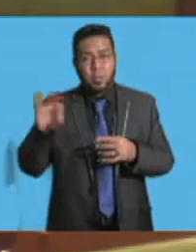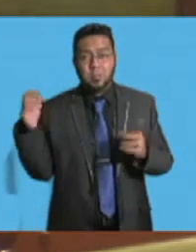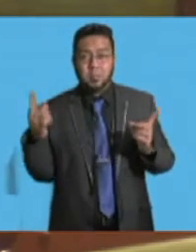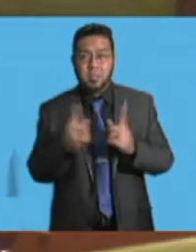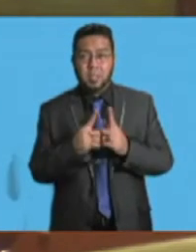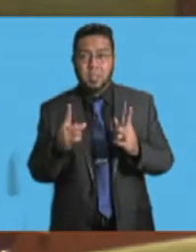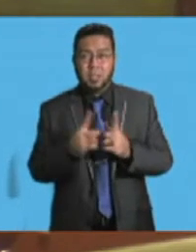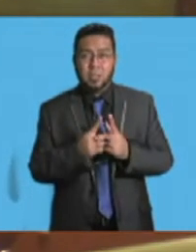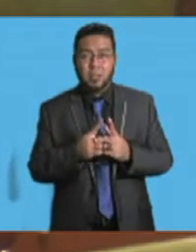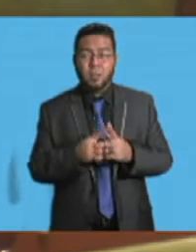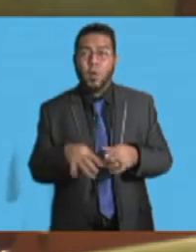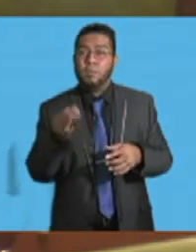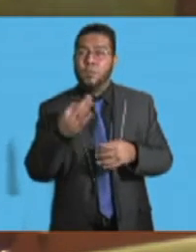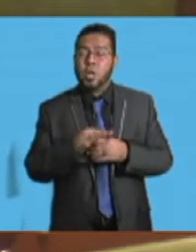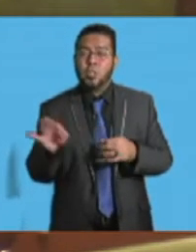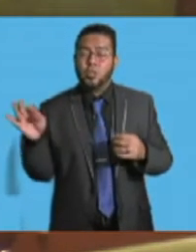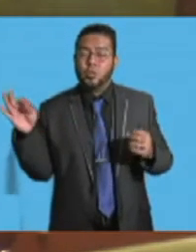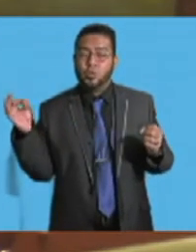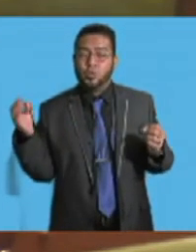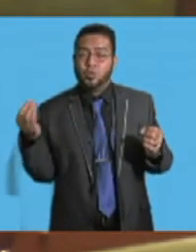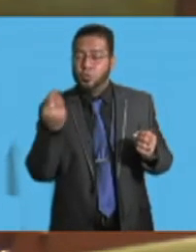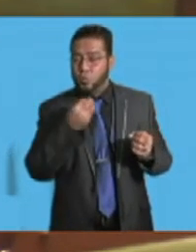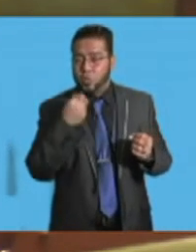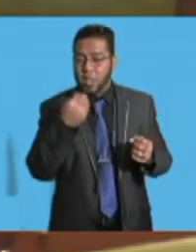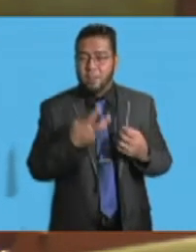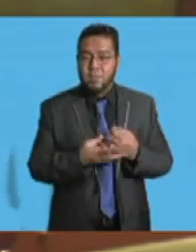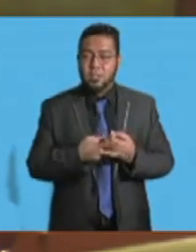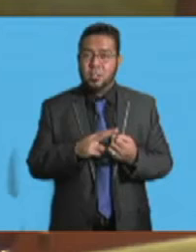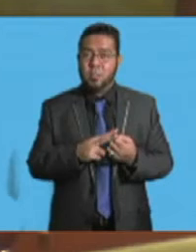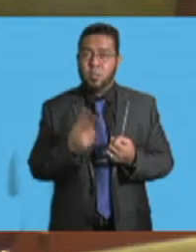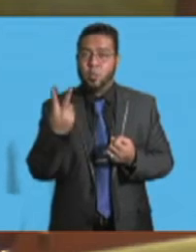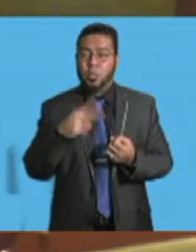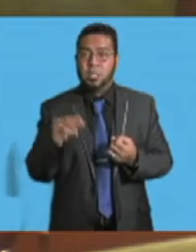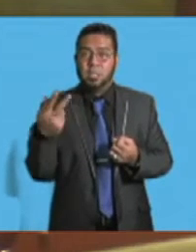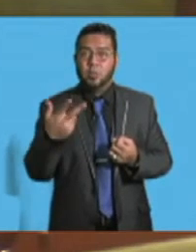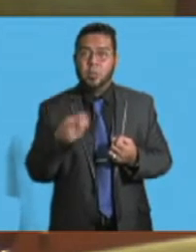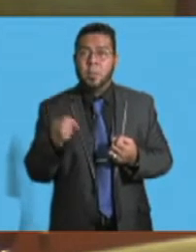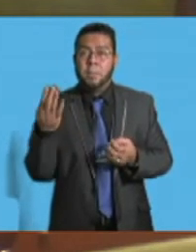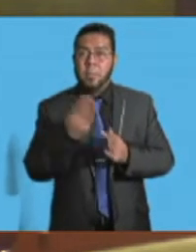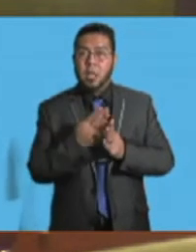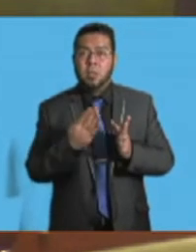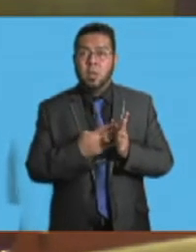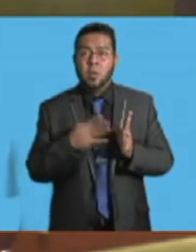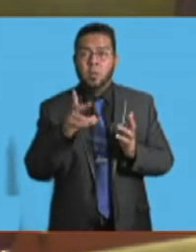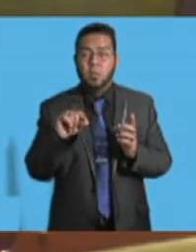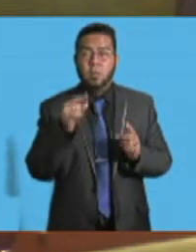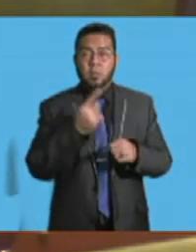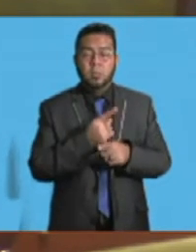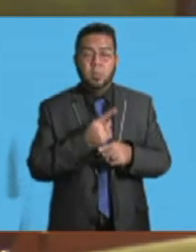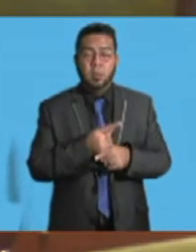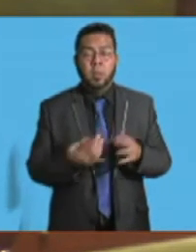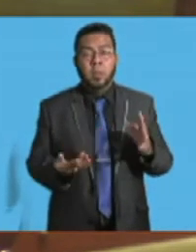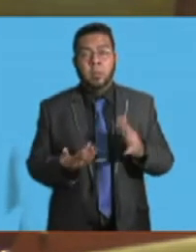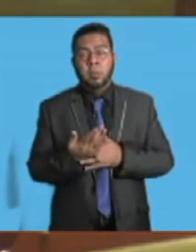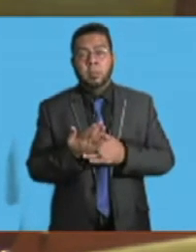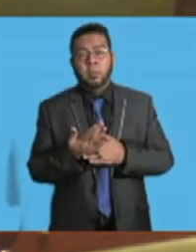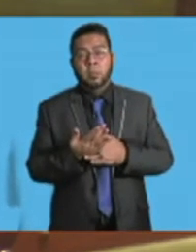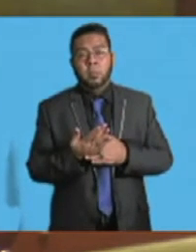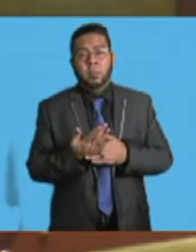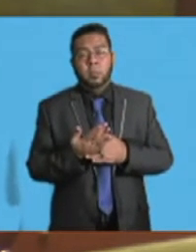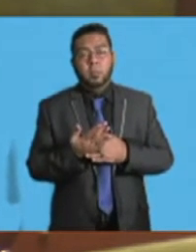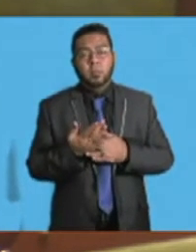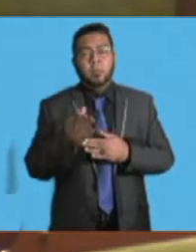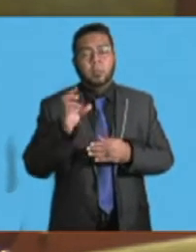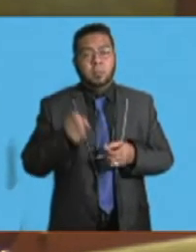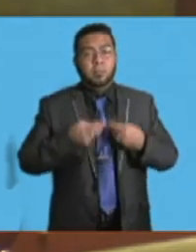fresh fruit and vegetables. The 2018-2019 budget will address this problem through the provision of agro inputs and